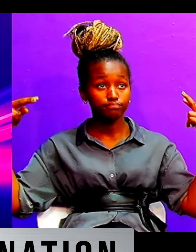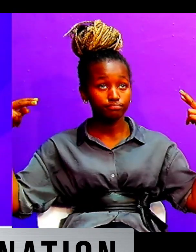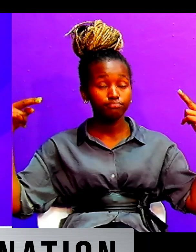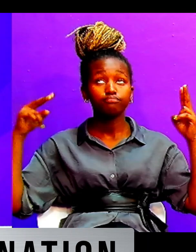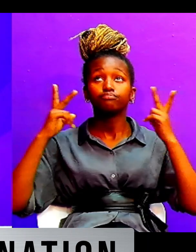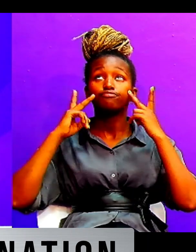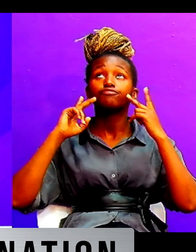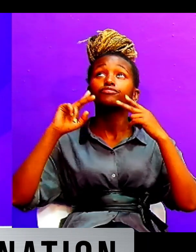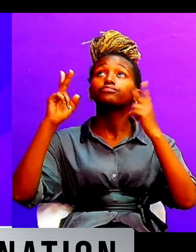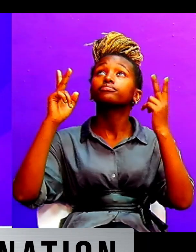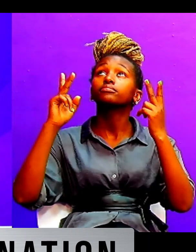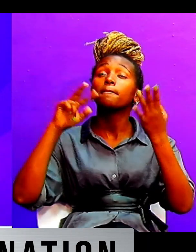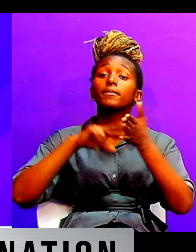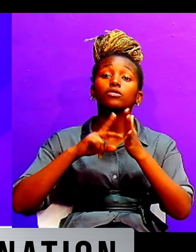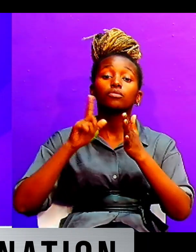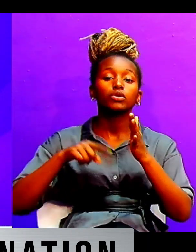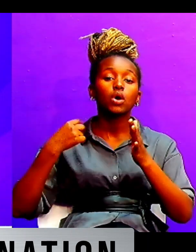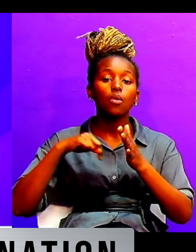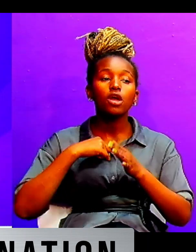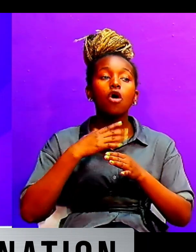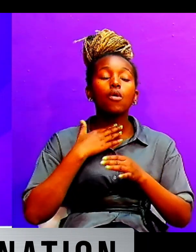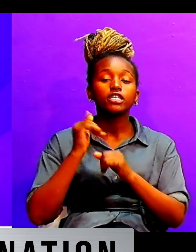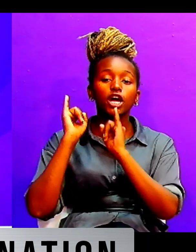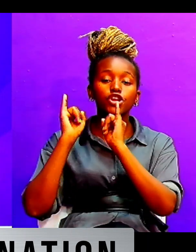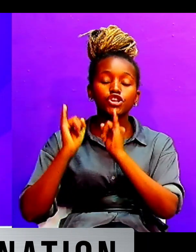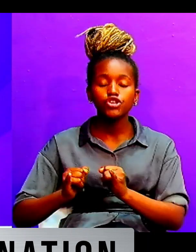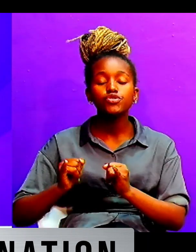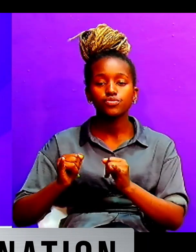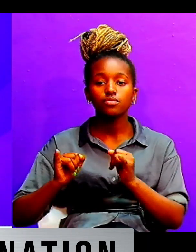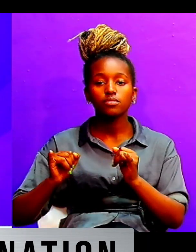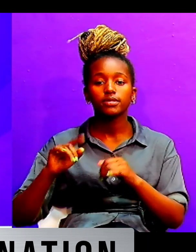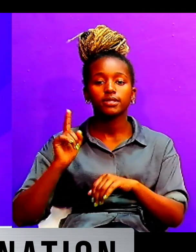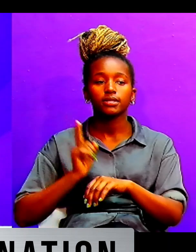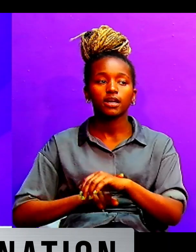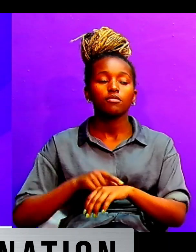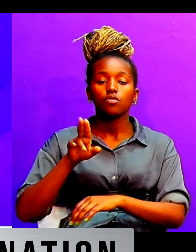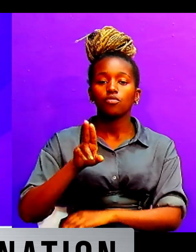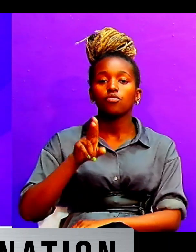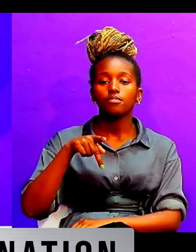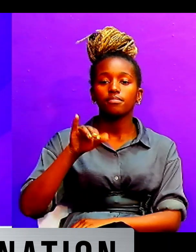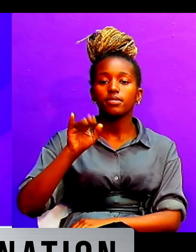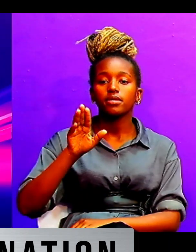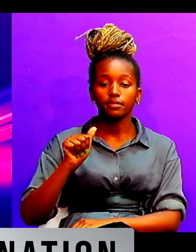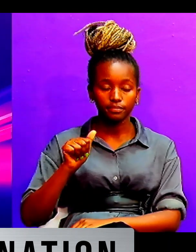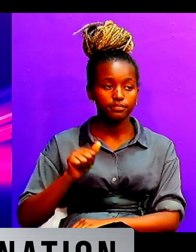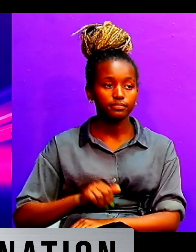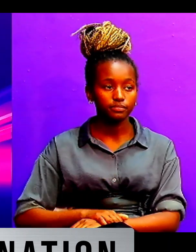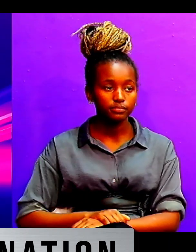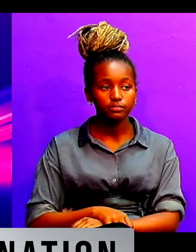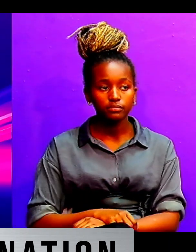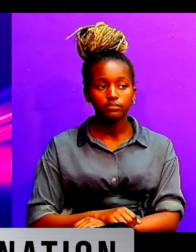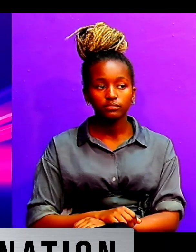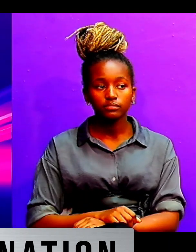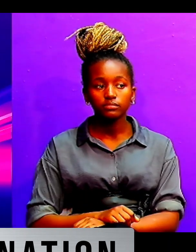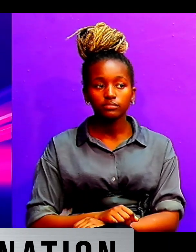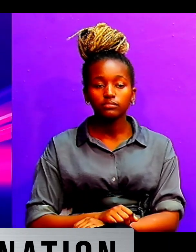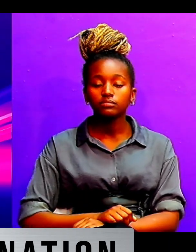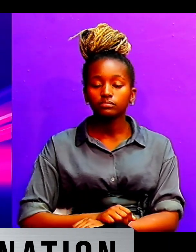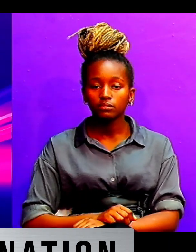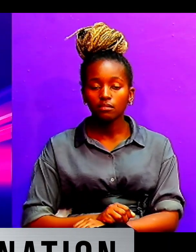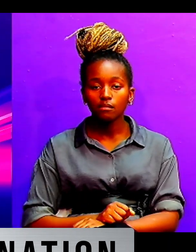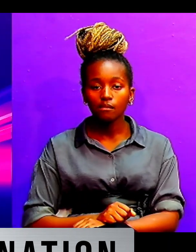we are looking at a new dawn. So that is basically UPIA. That is the symbol of... Our symbol